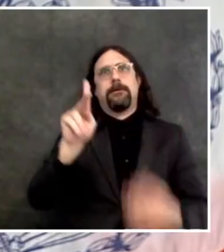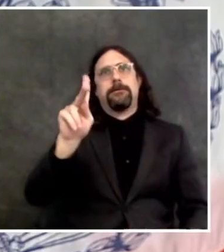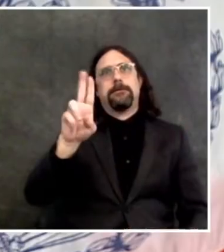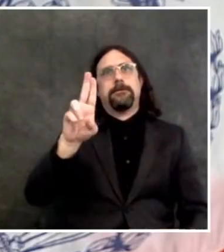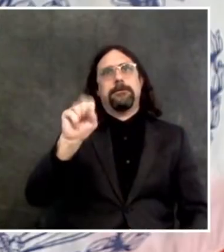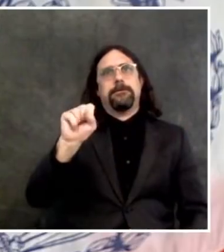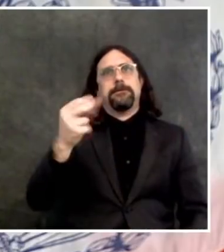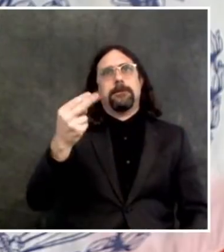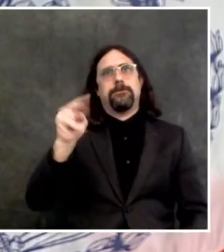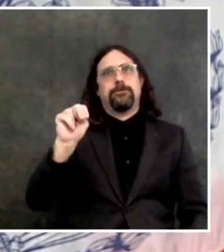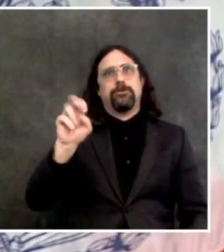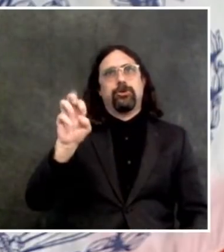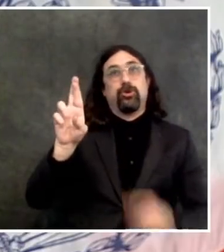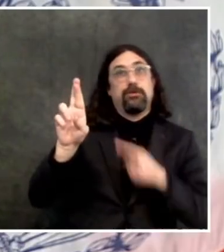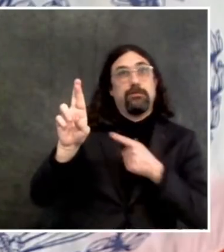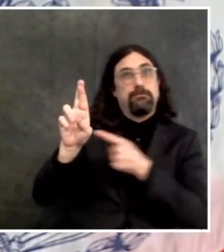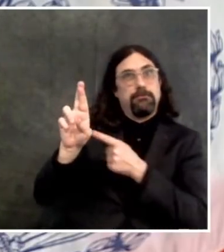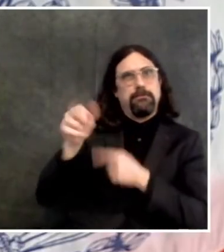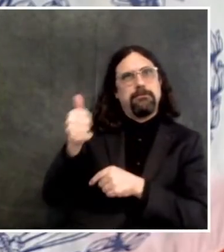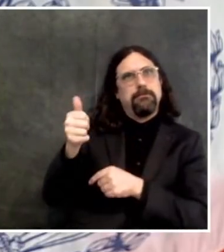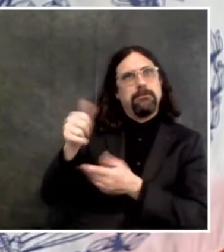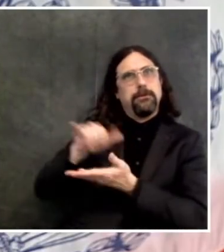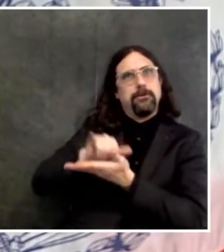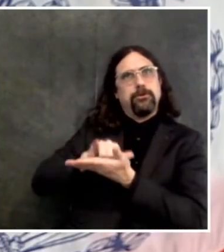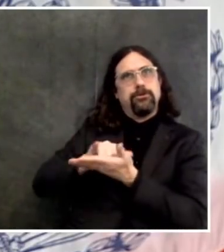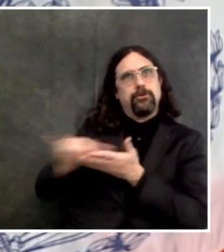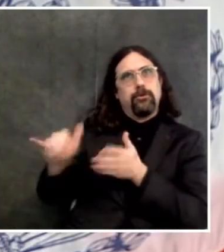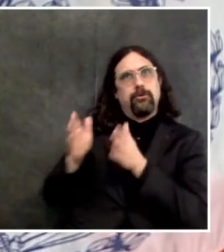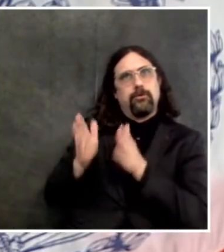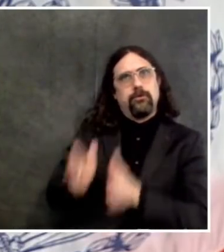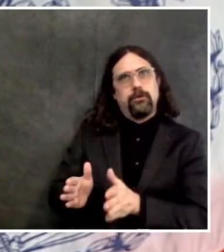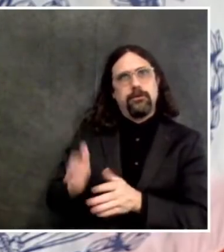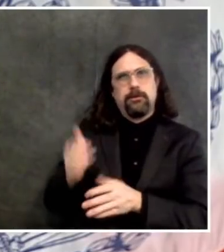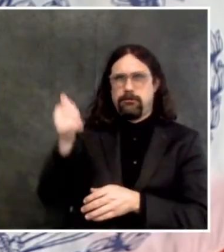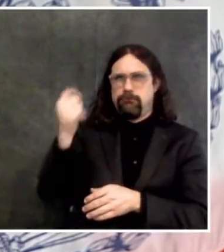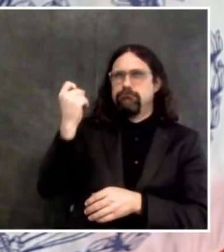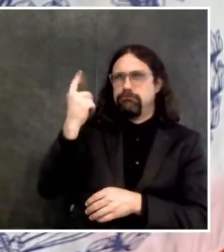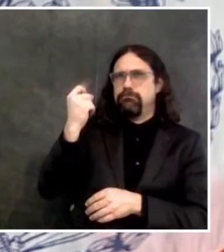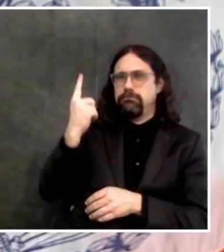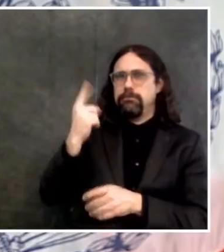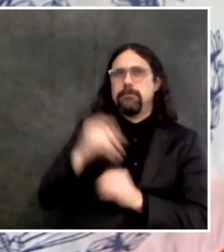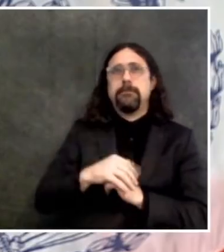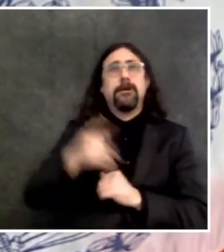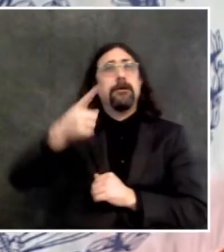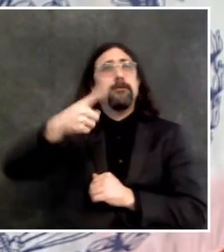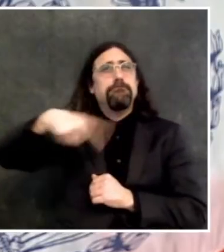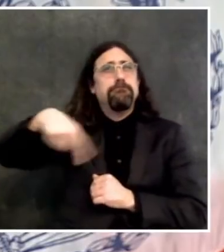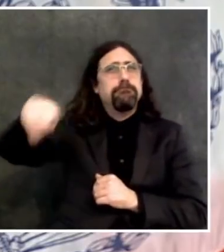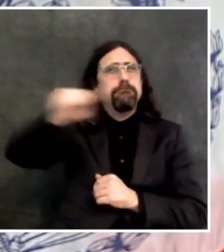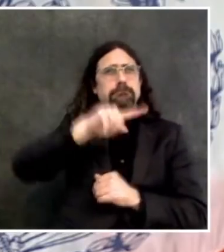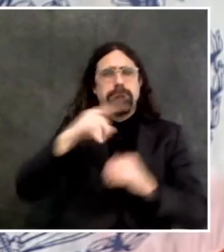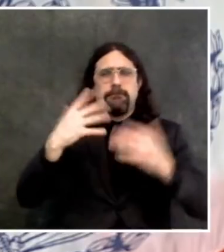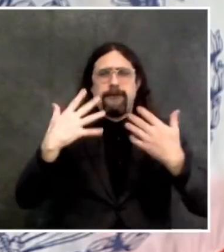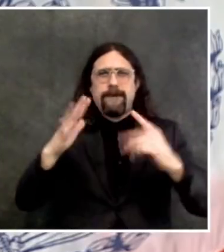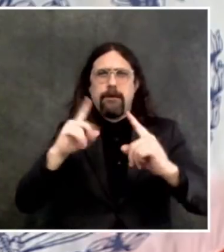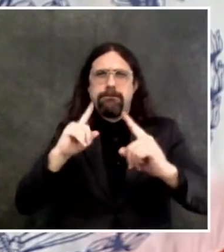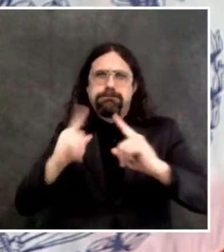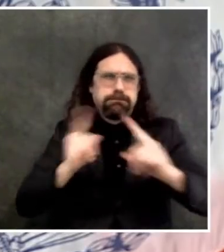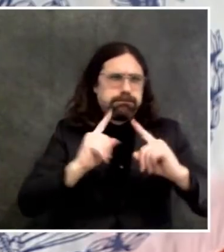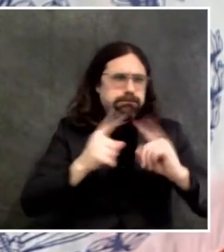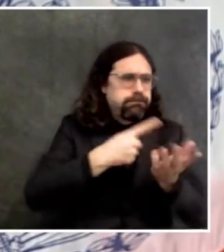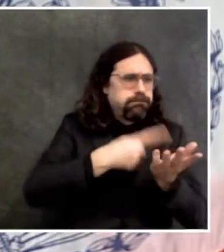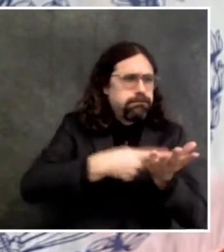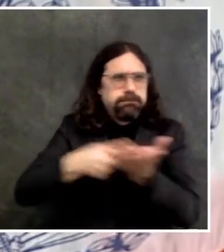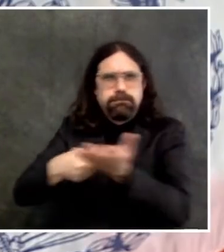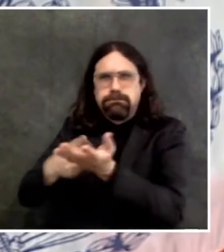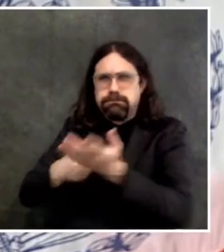city. So we got into a very detailed conversation about where we stand. First of all, I thank them